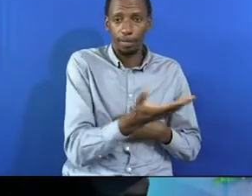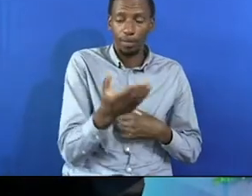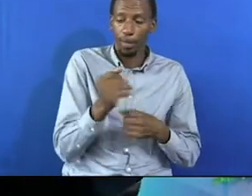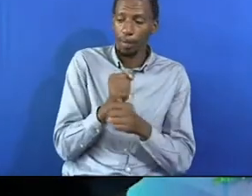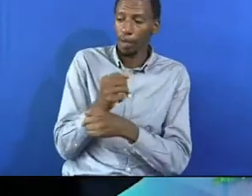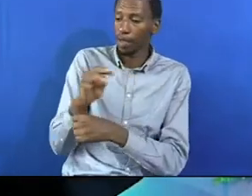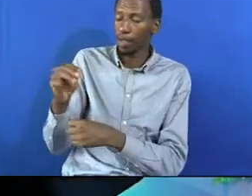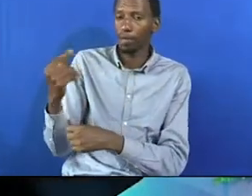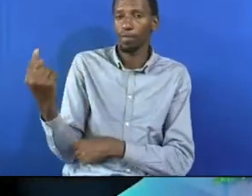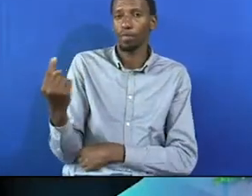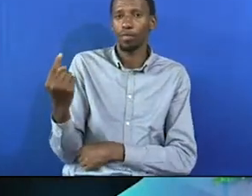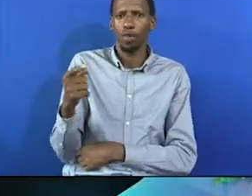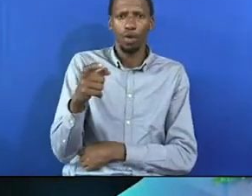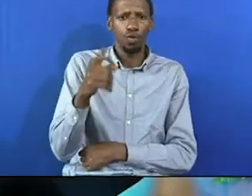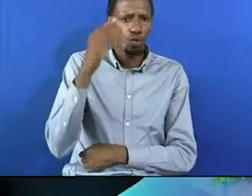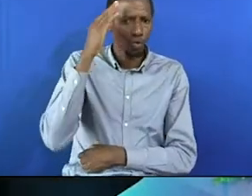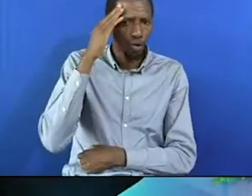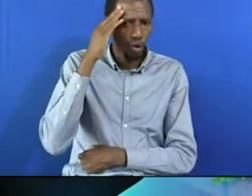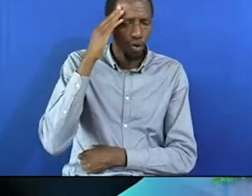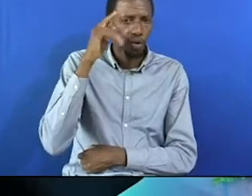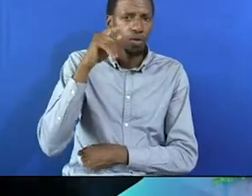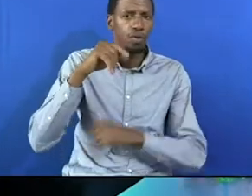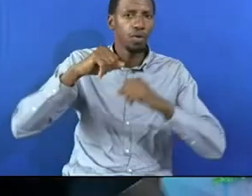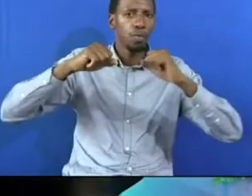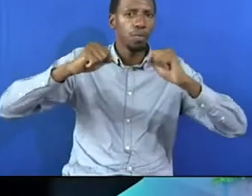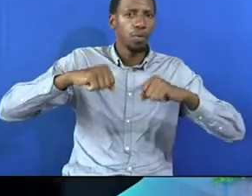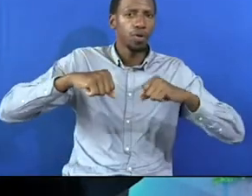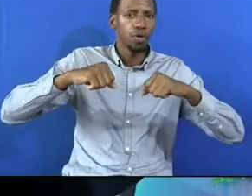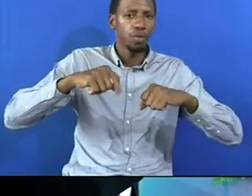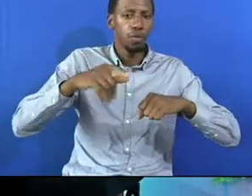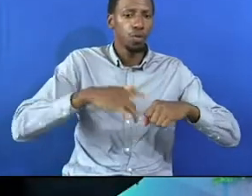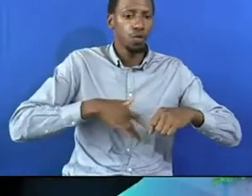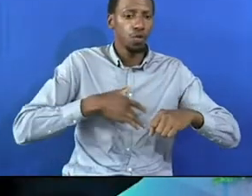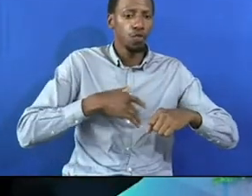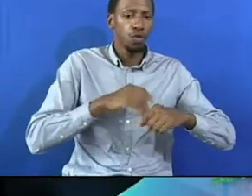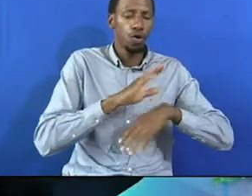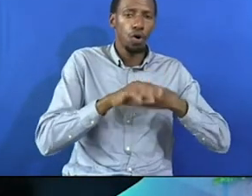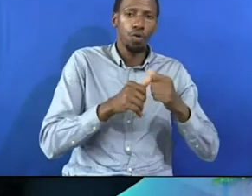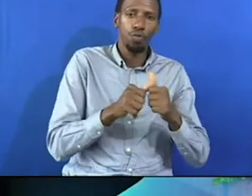here in church feeling all is well, but there is somebody you made a eunuch